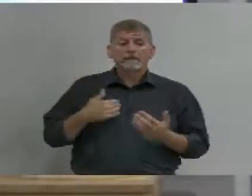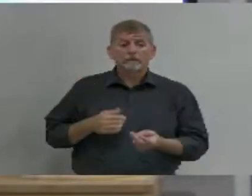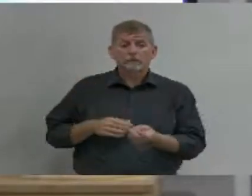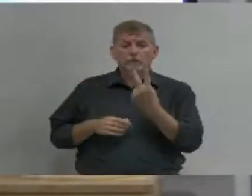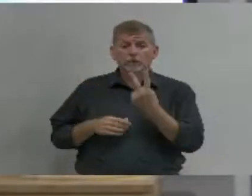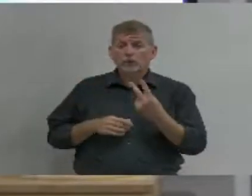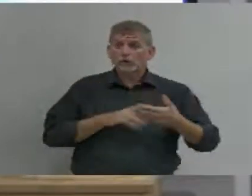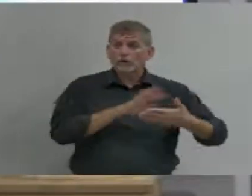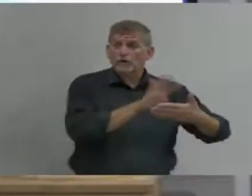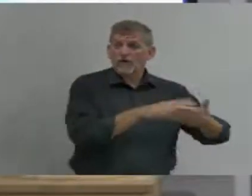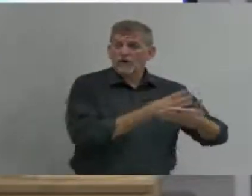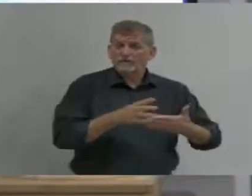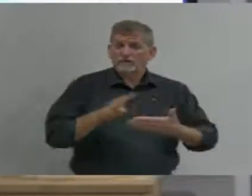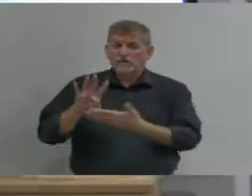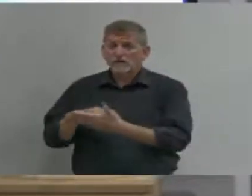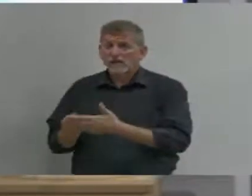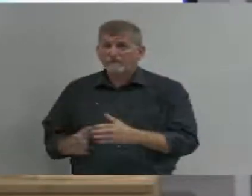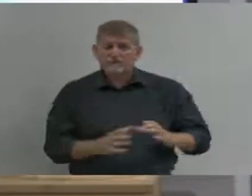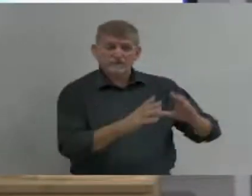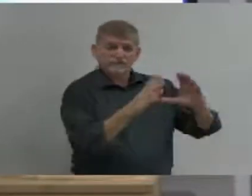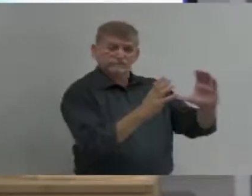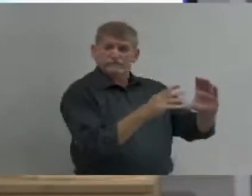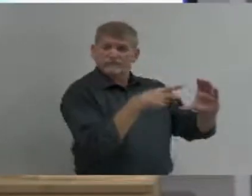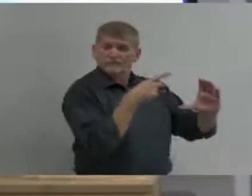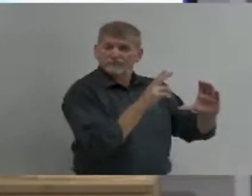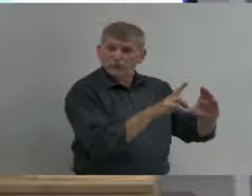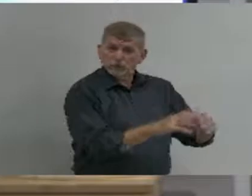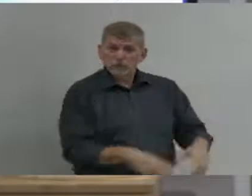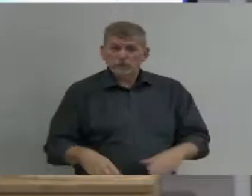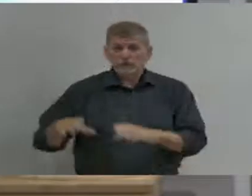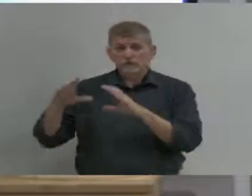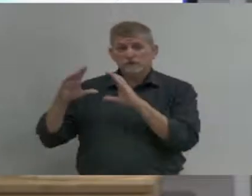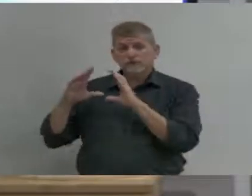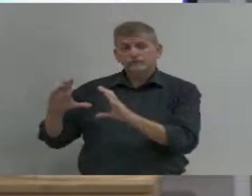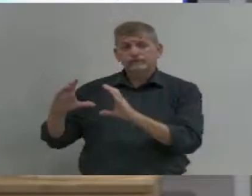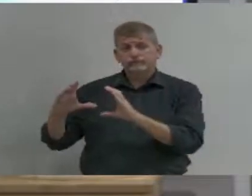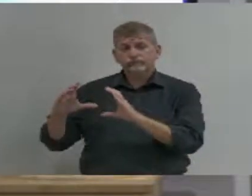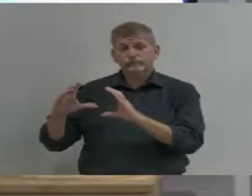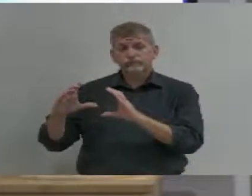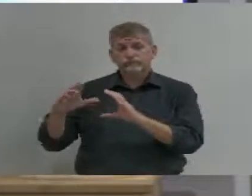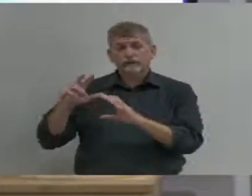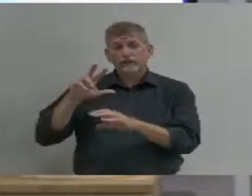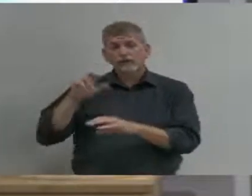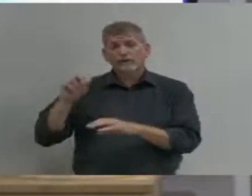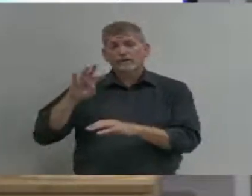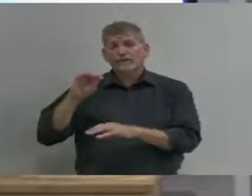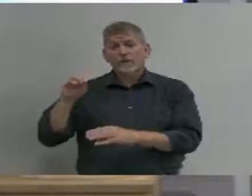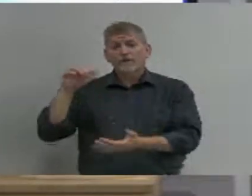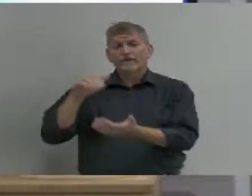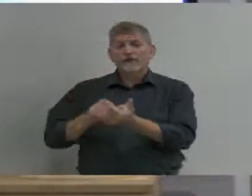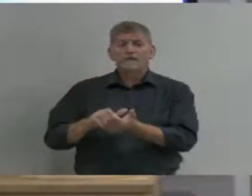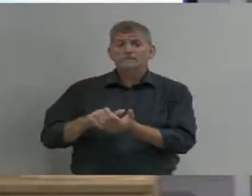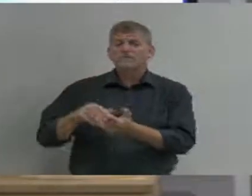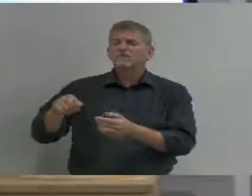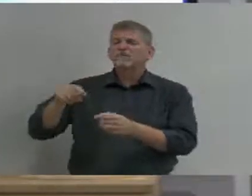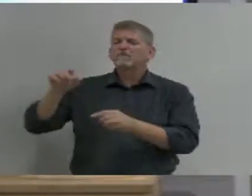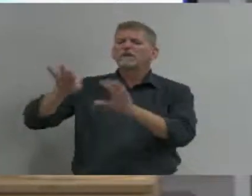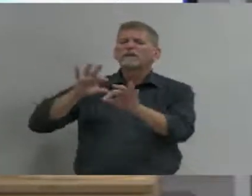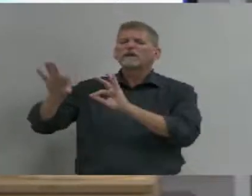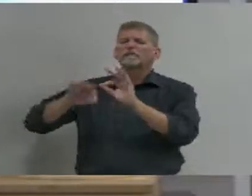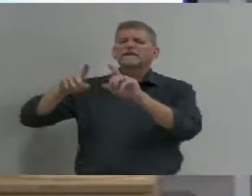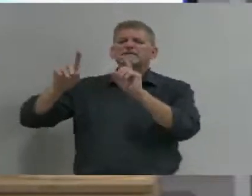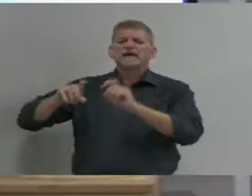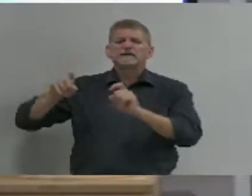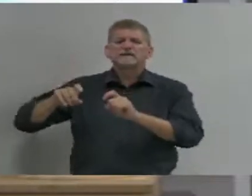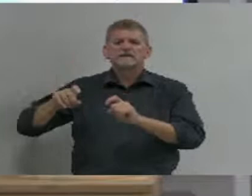to 40,000 people, most of which are being randomly tested, and then another for the people in Tippecanoe County that we want to know